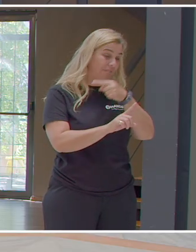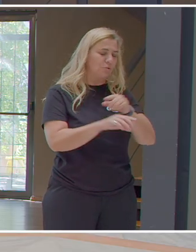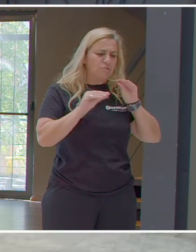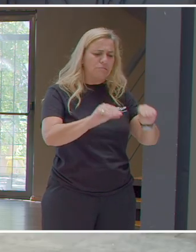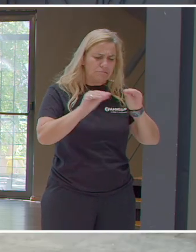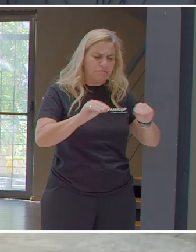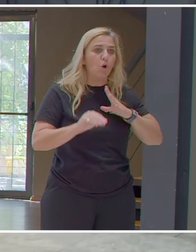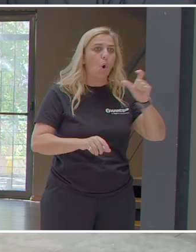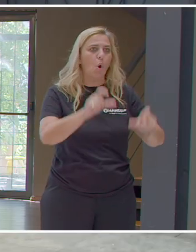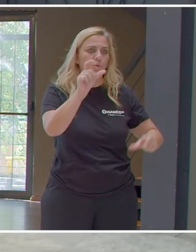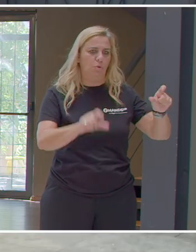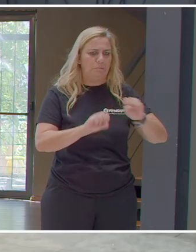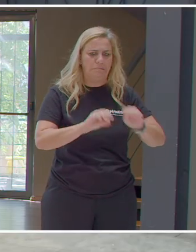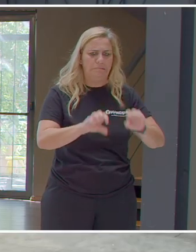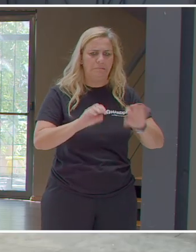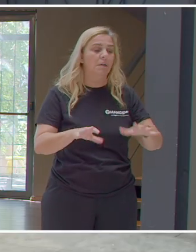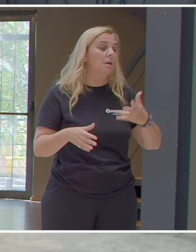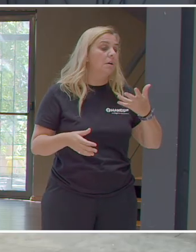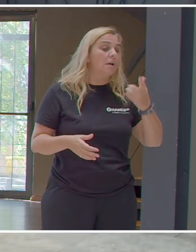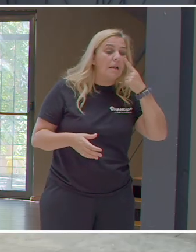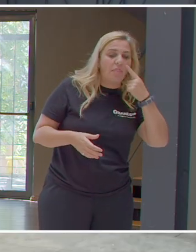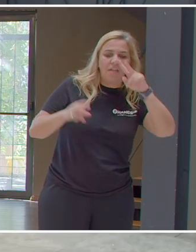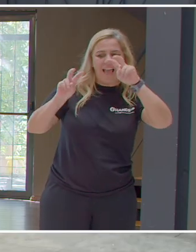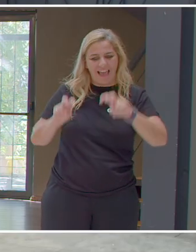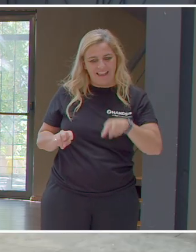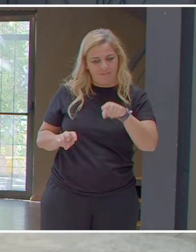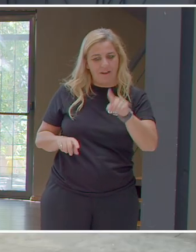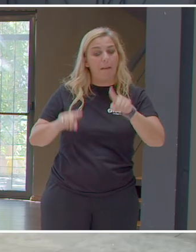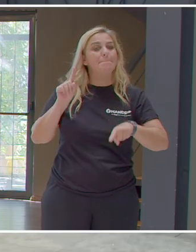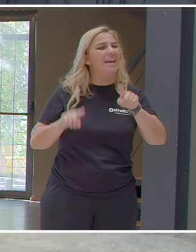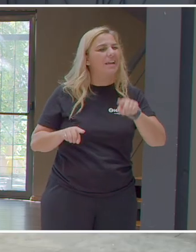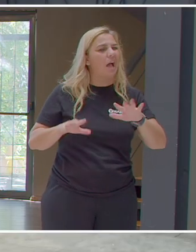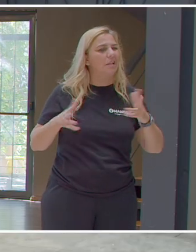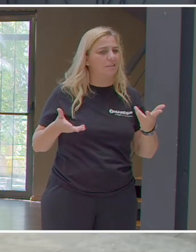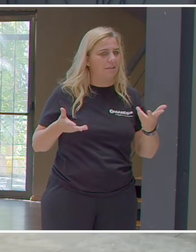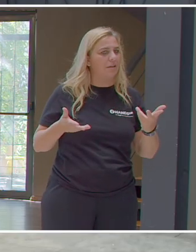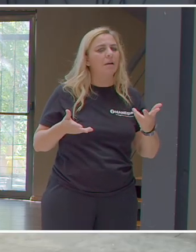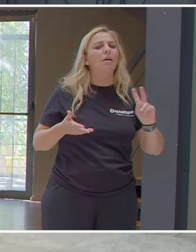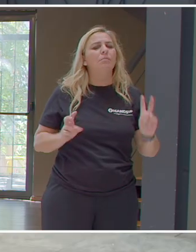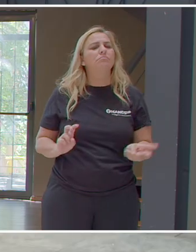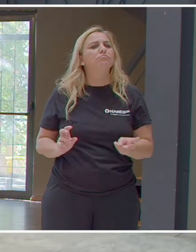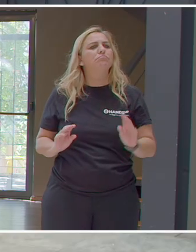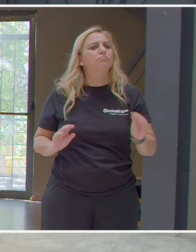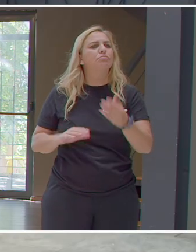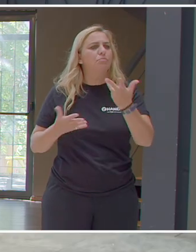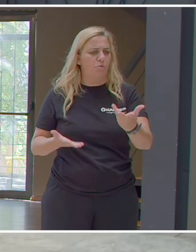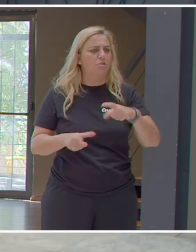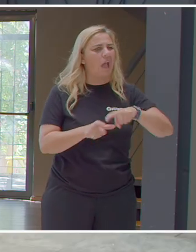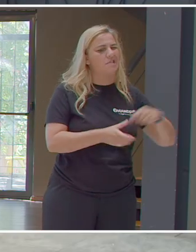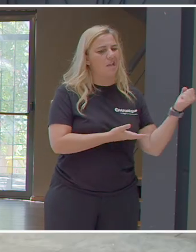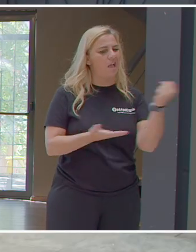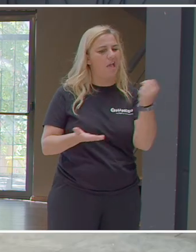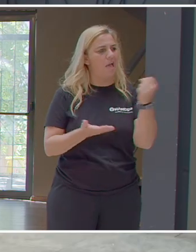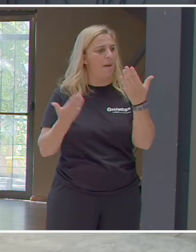and seeing which studies are maybe bribed by some kind of industry, which ones are real, like checking your sources